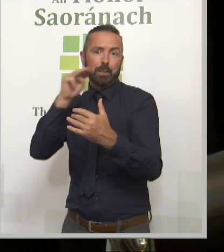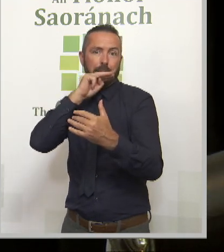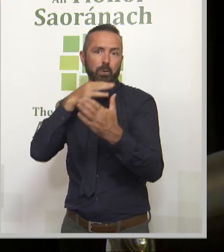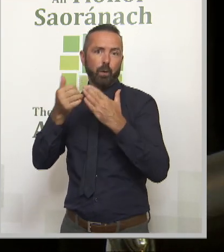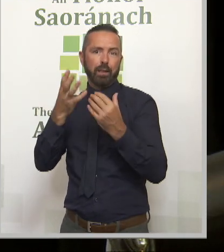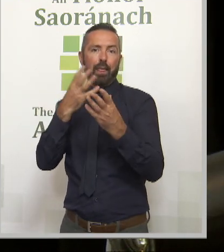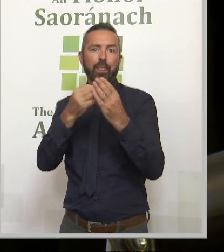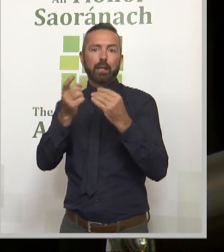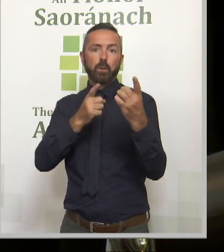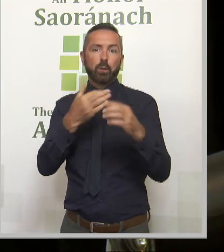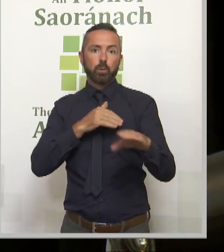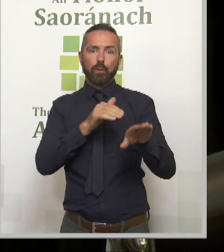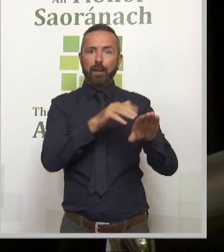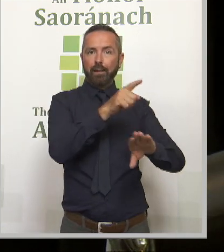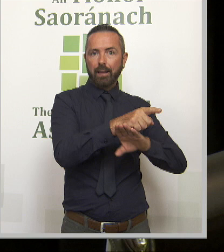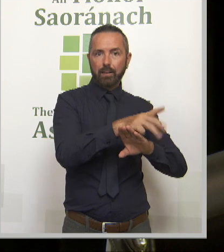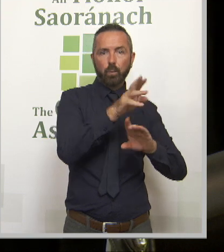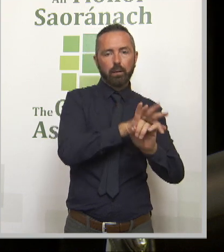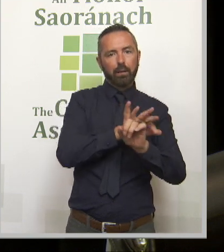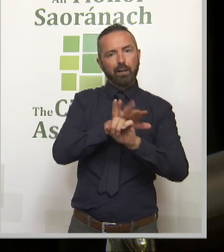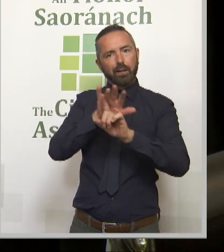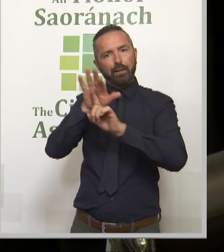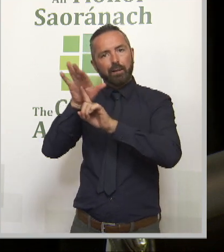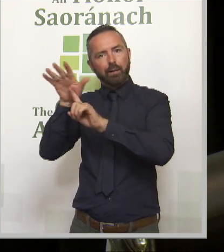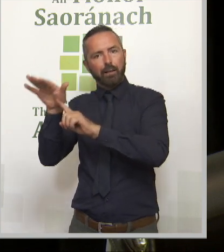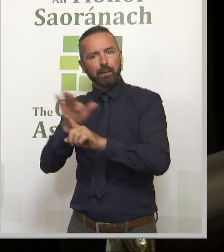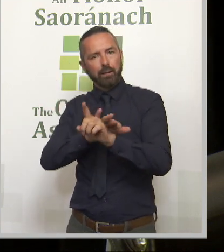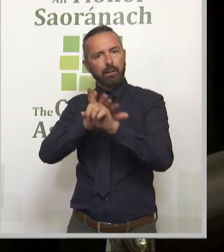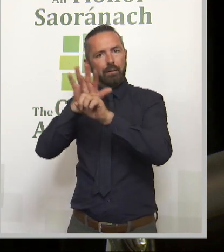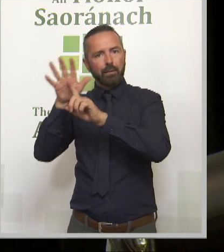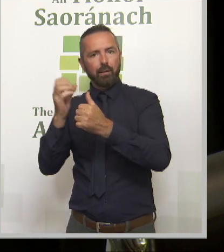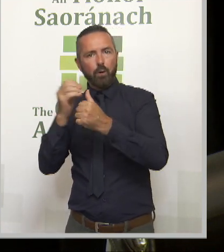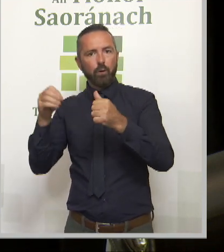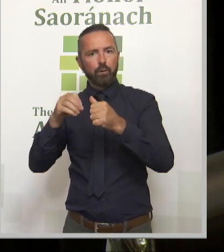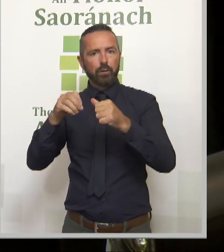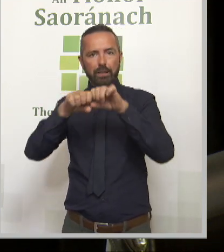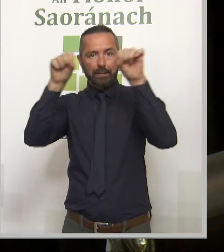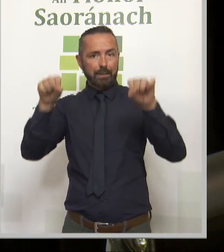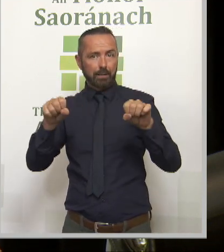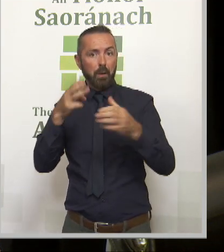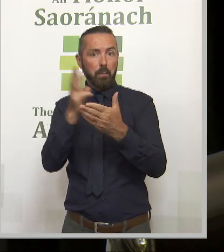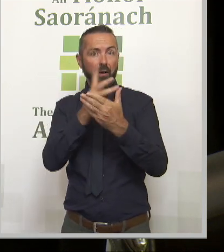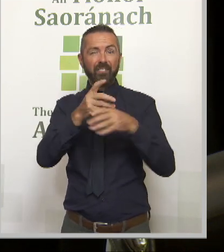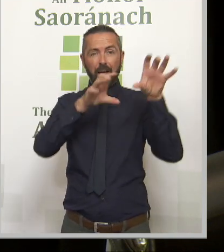that things that we do to one ecosystem will also influence what happens in other ecosystems as part of that mosaic.